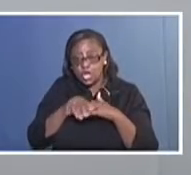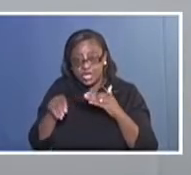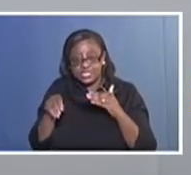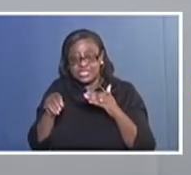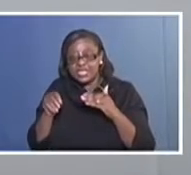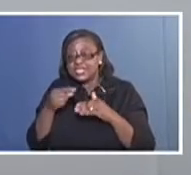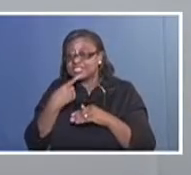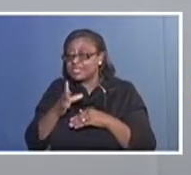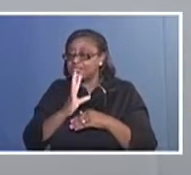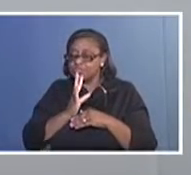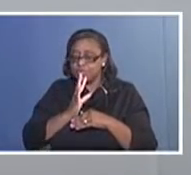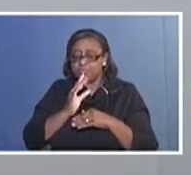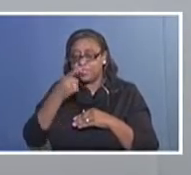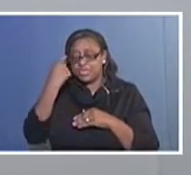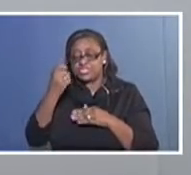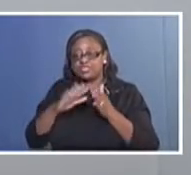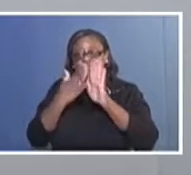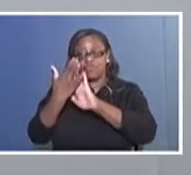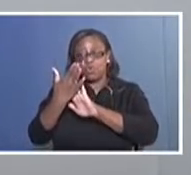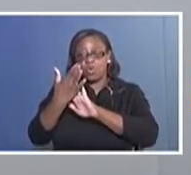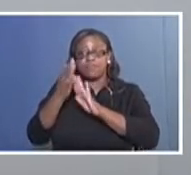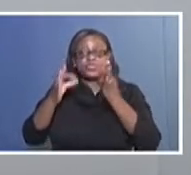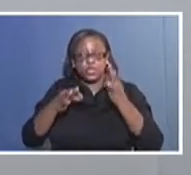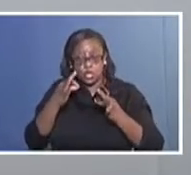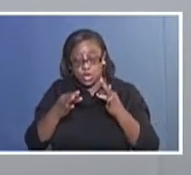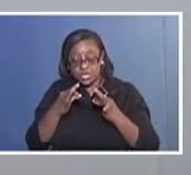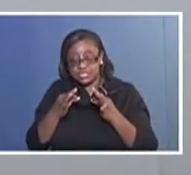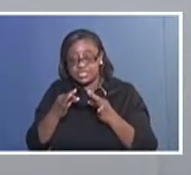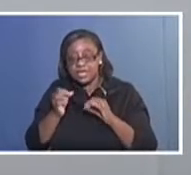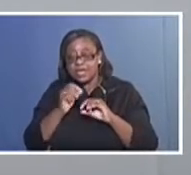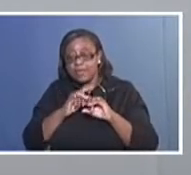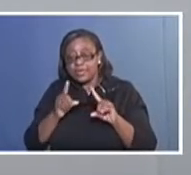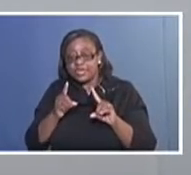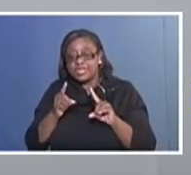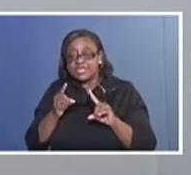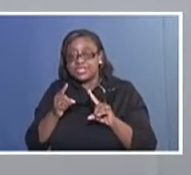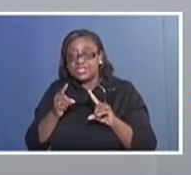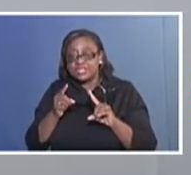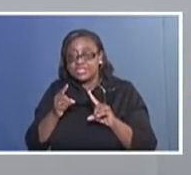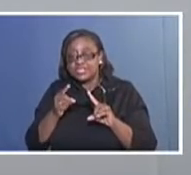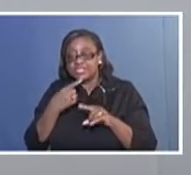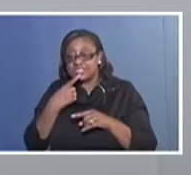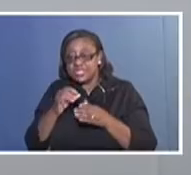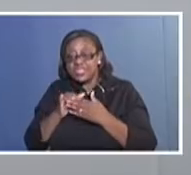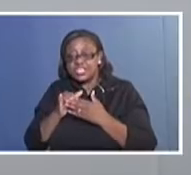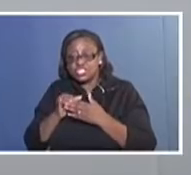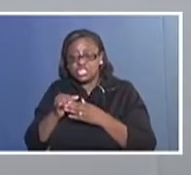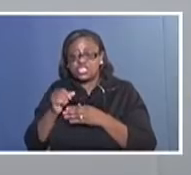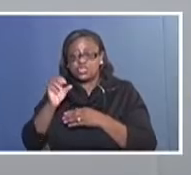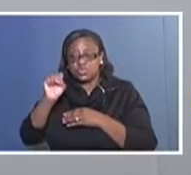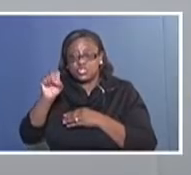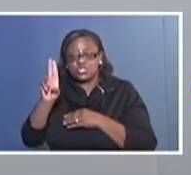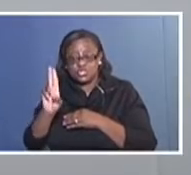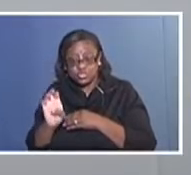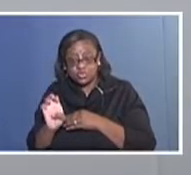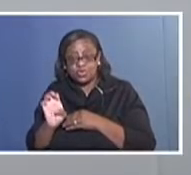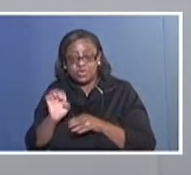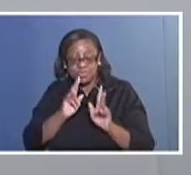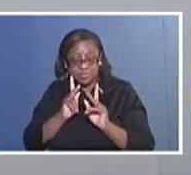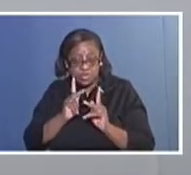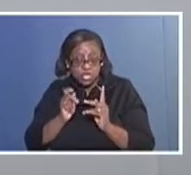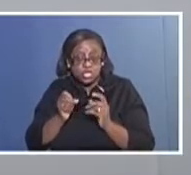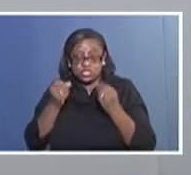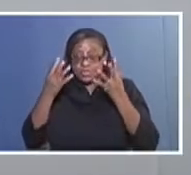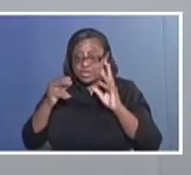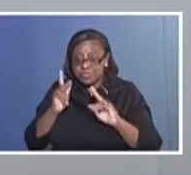before the courts, but I will just say this. I think the total amount that she's suing for is $408,000. Do you know how many people I could help